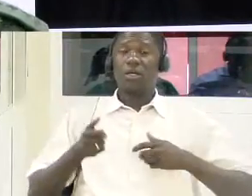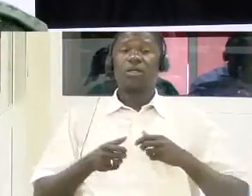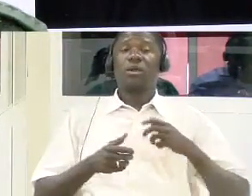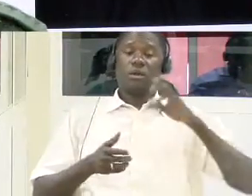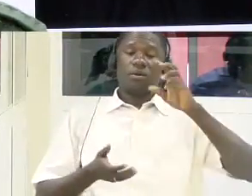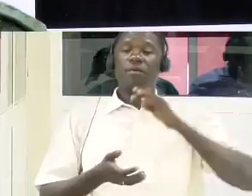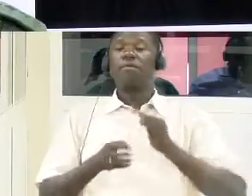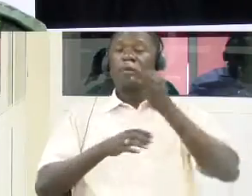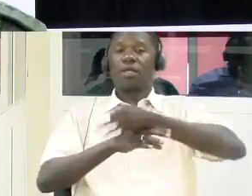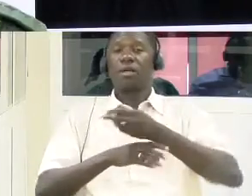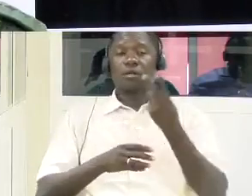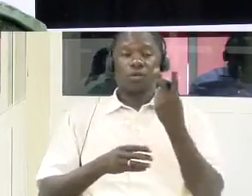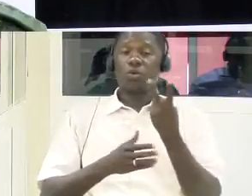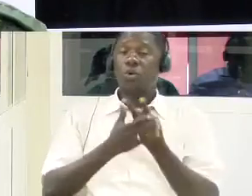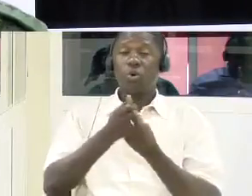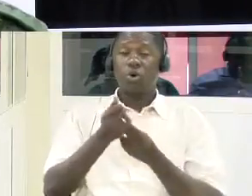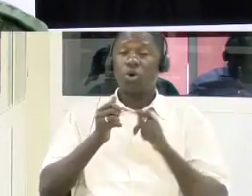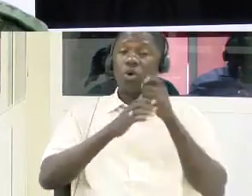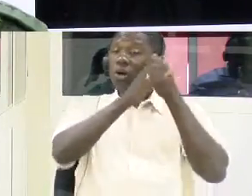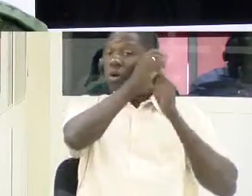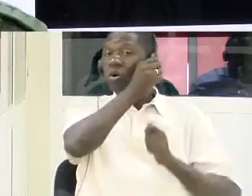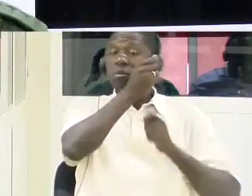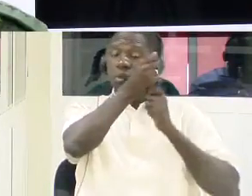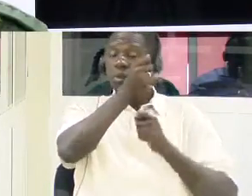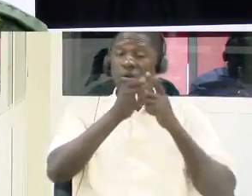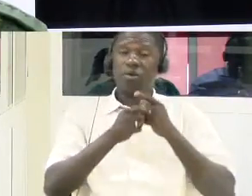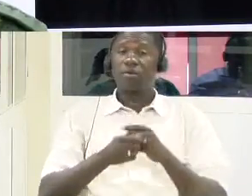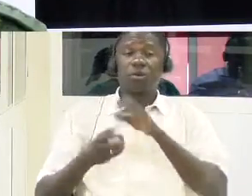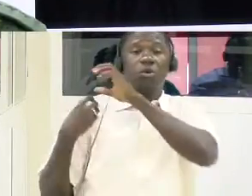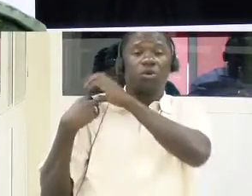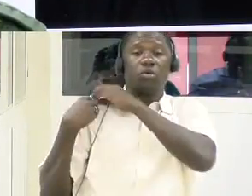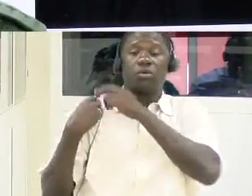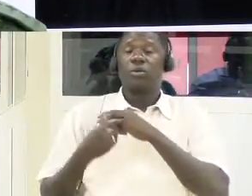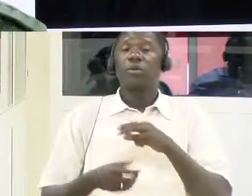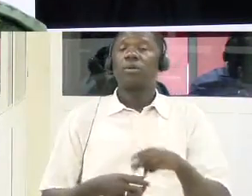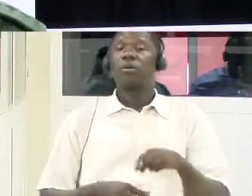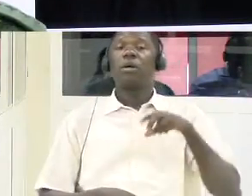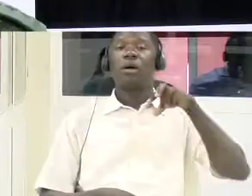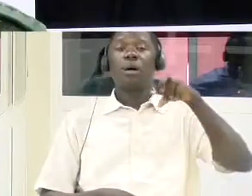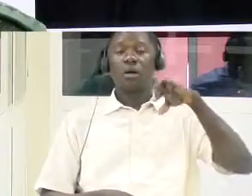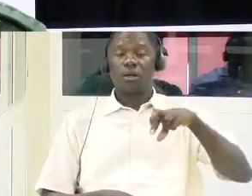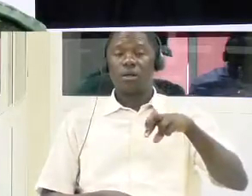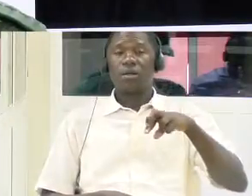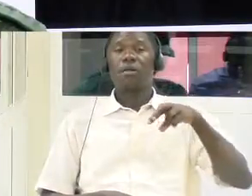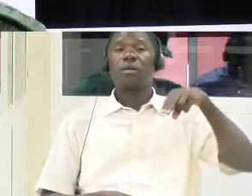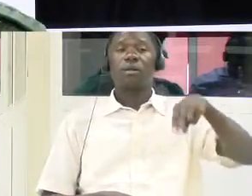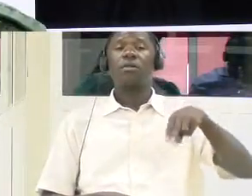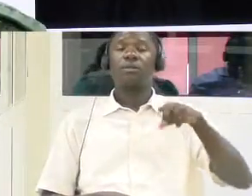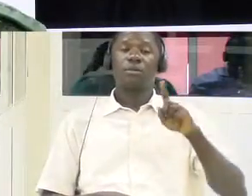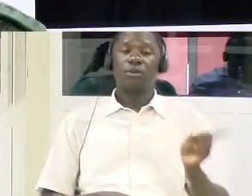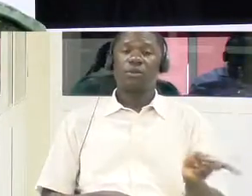were all under the umbrella of the commander of Republican National Guards, who